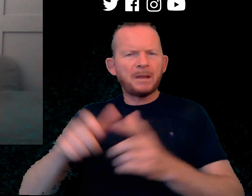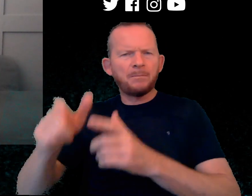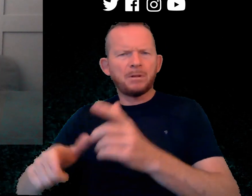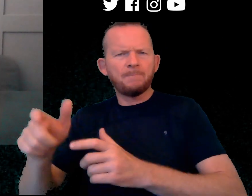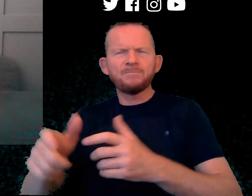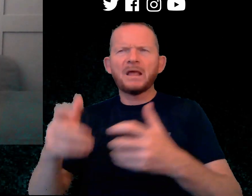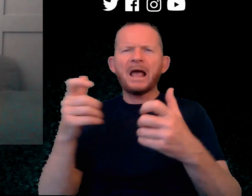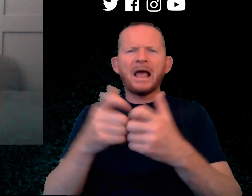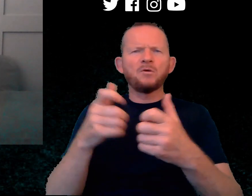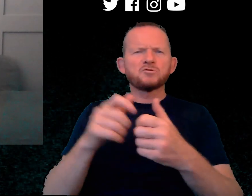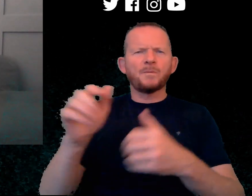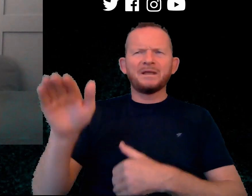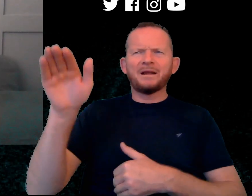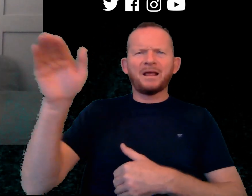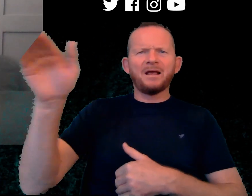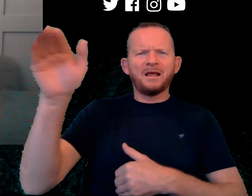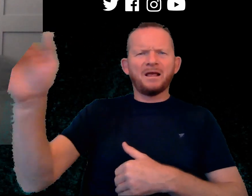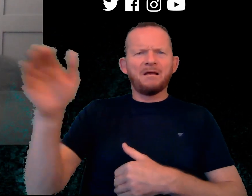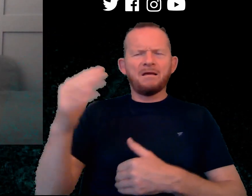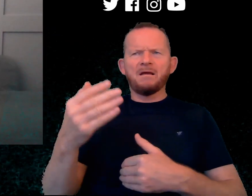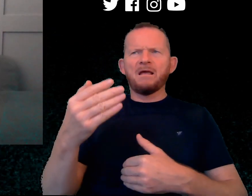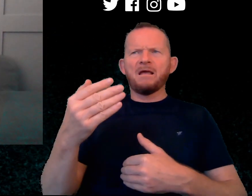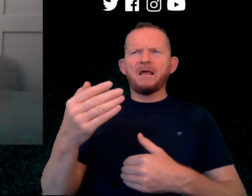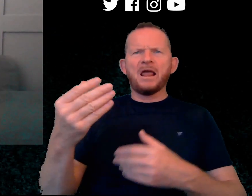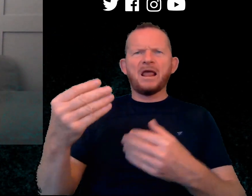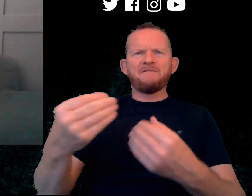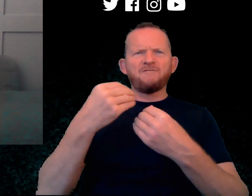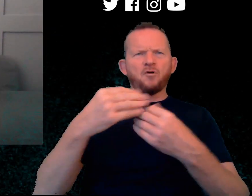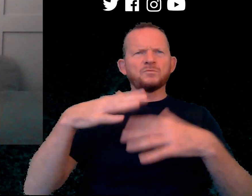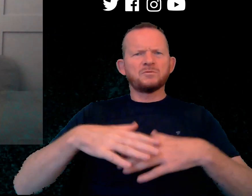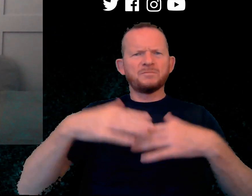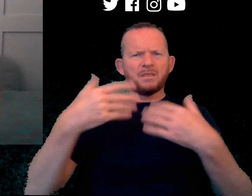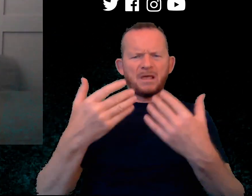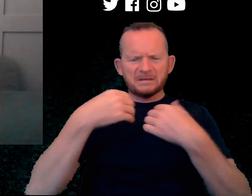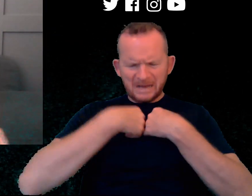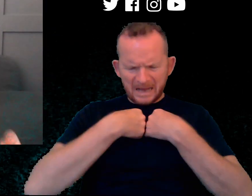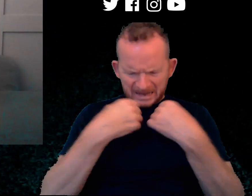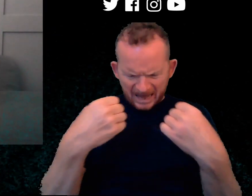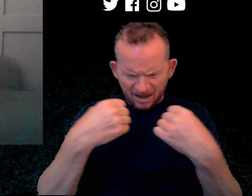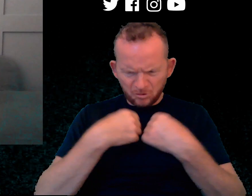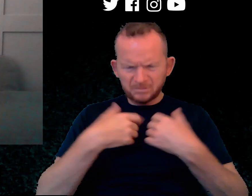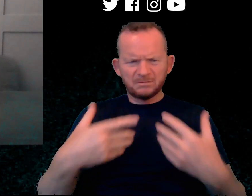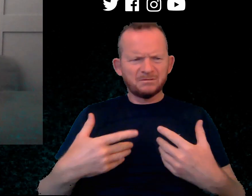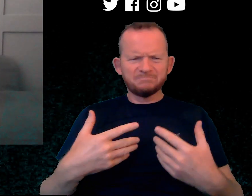as a way to acknowledge external factors that disable people. How can something